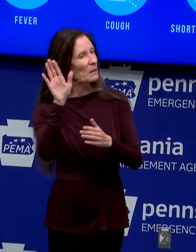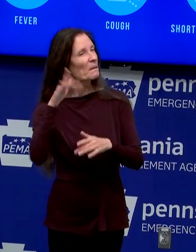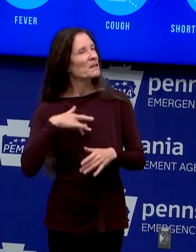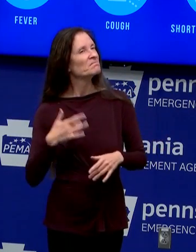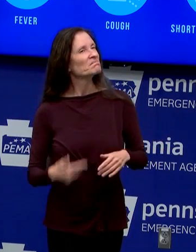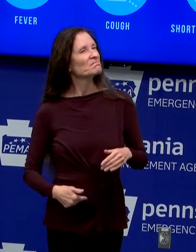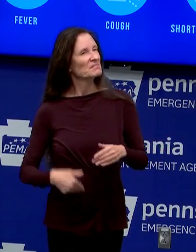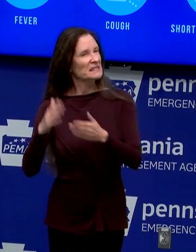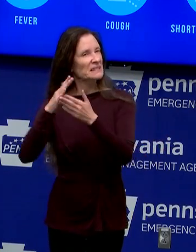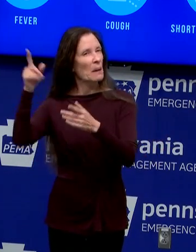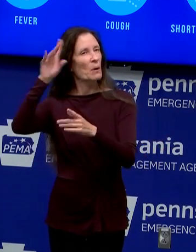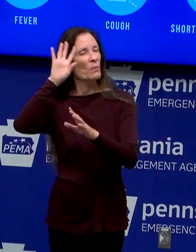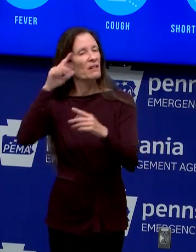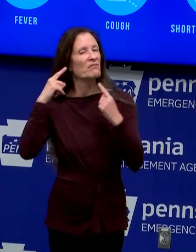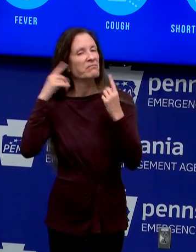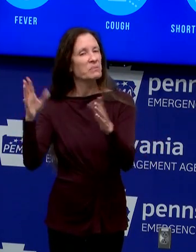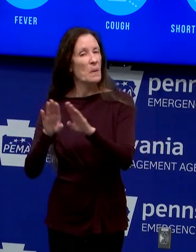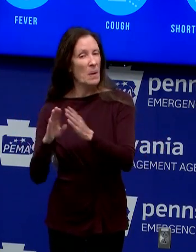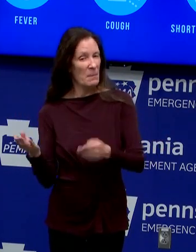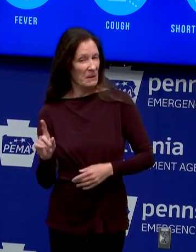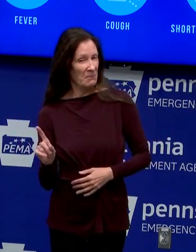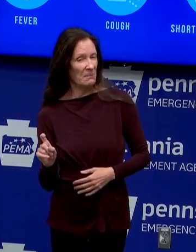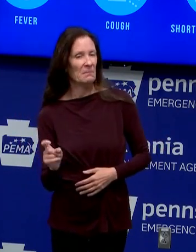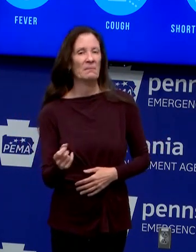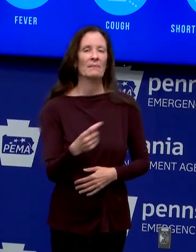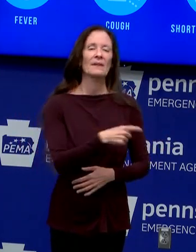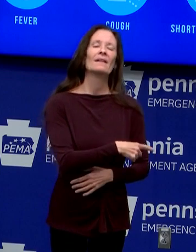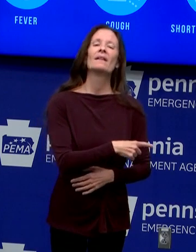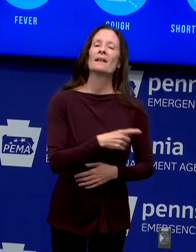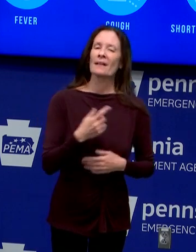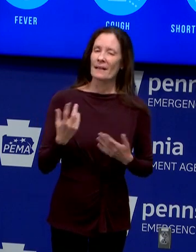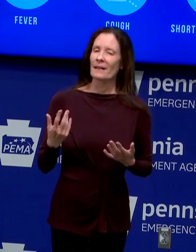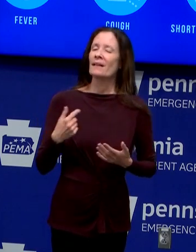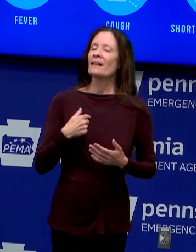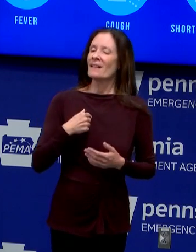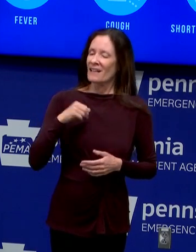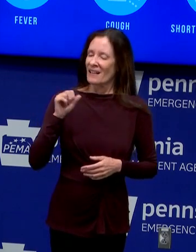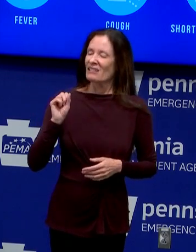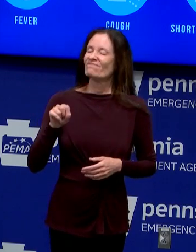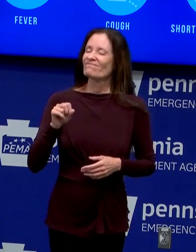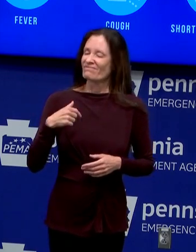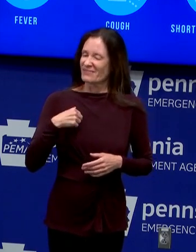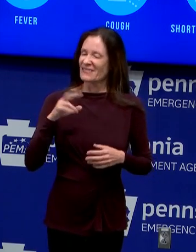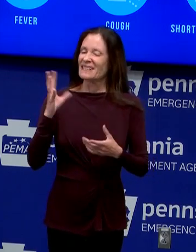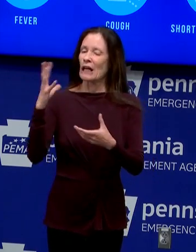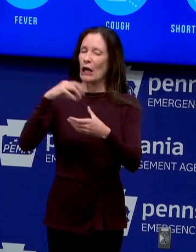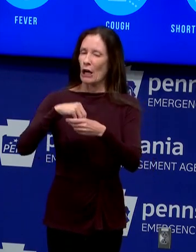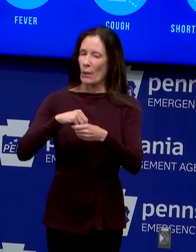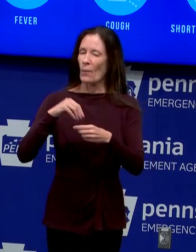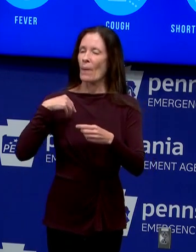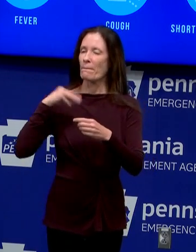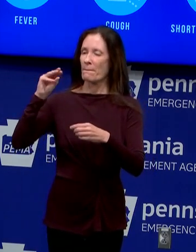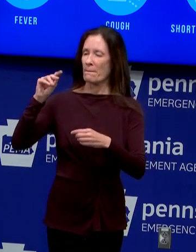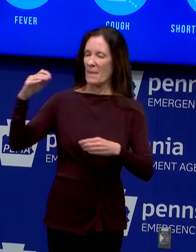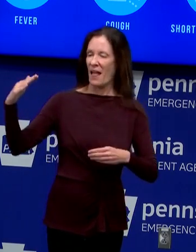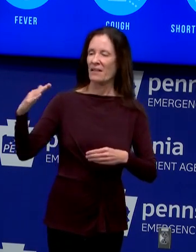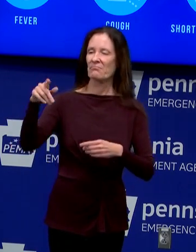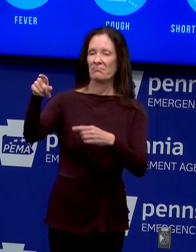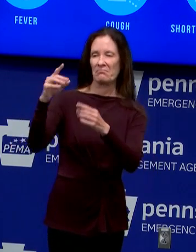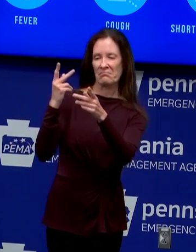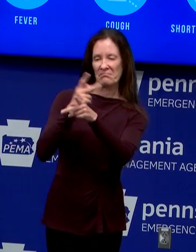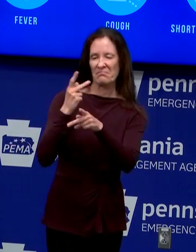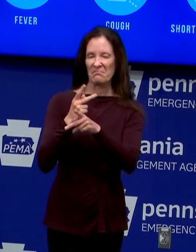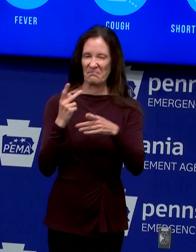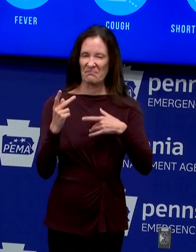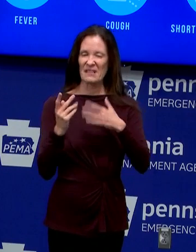do factor in behavior in terms of their compliance with the stay-at-home recommendations for